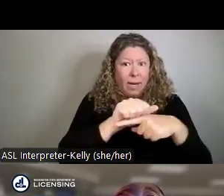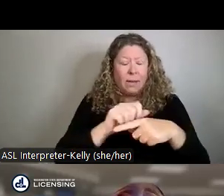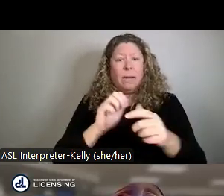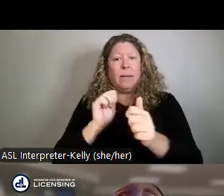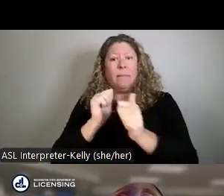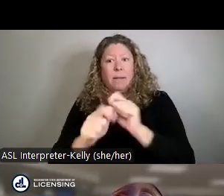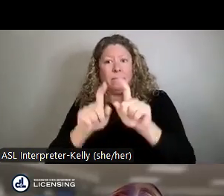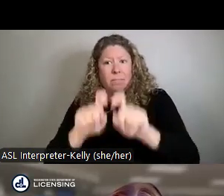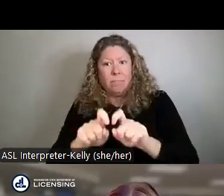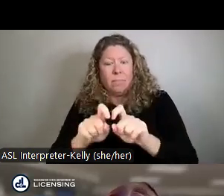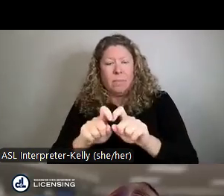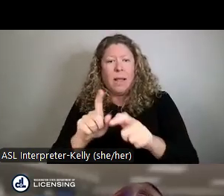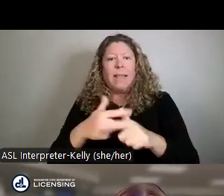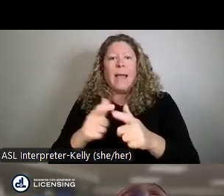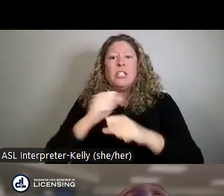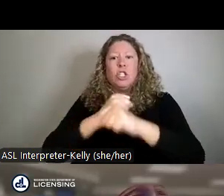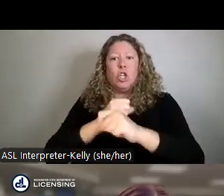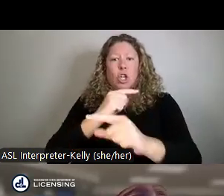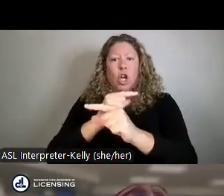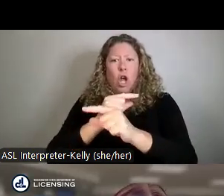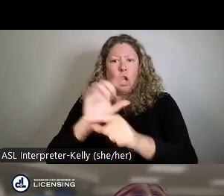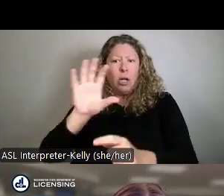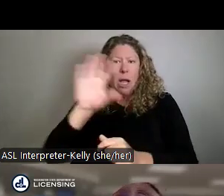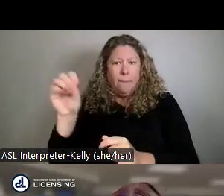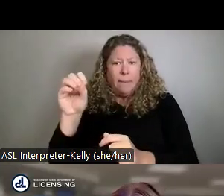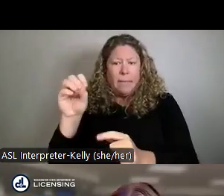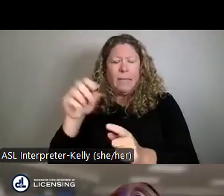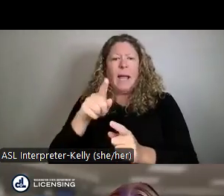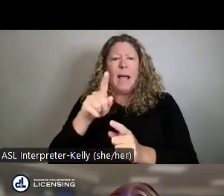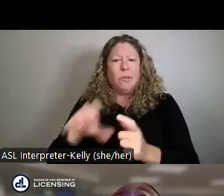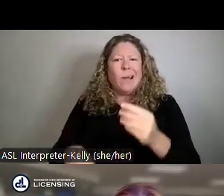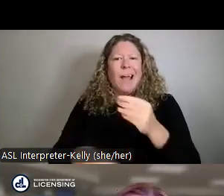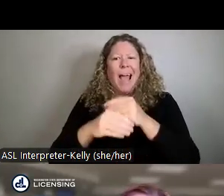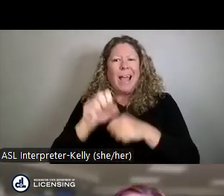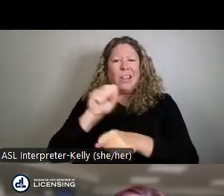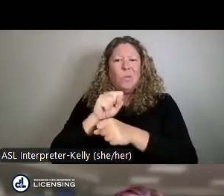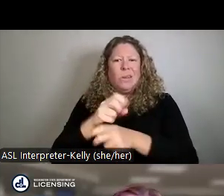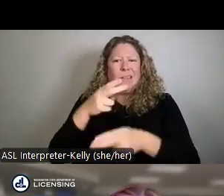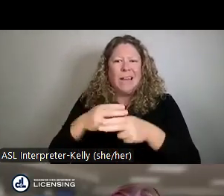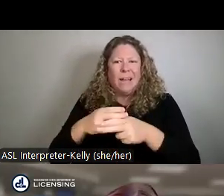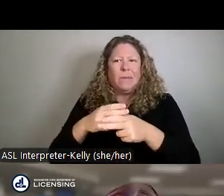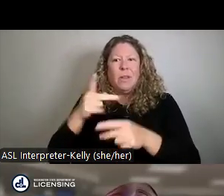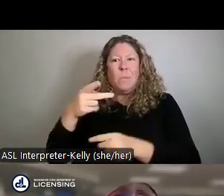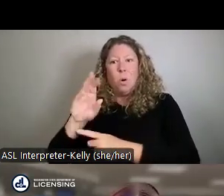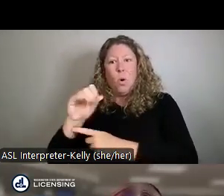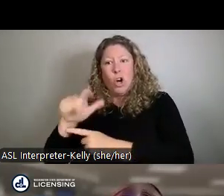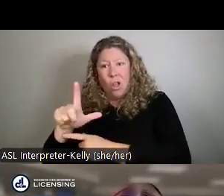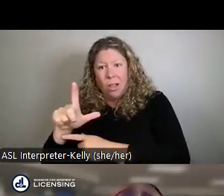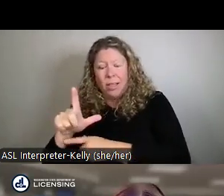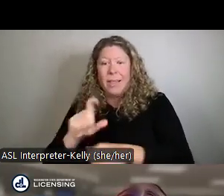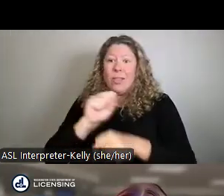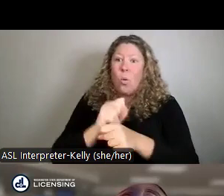guard company has to add the employee in DOL's portal, and then the employee has to go in and accept that